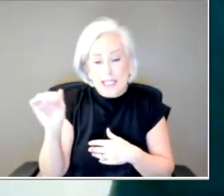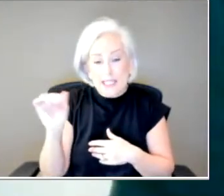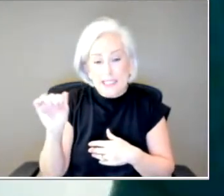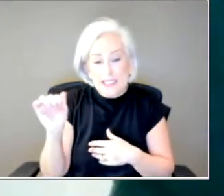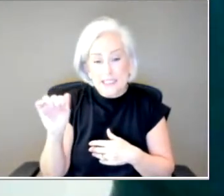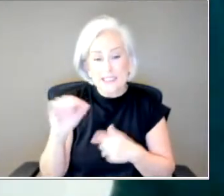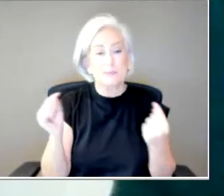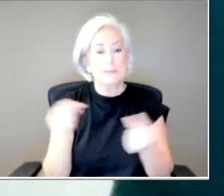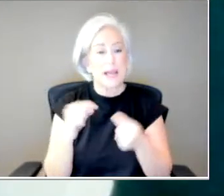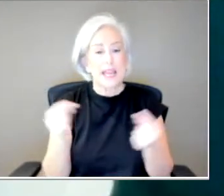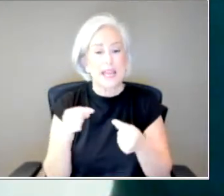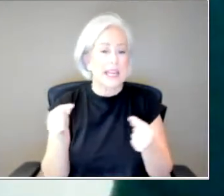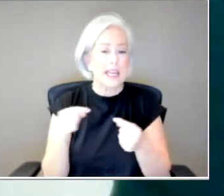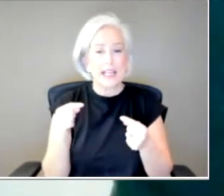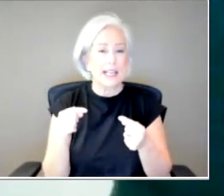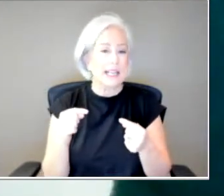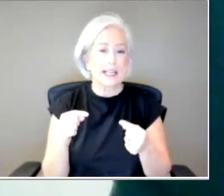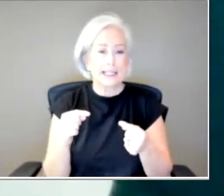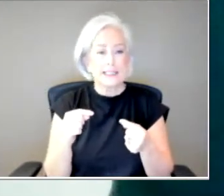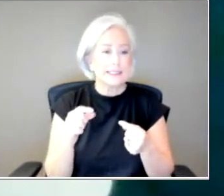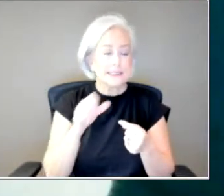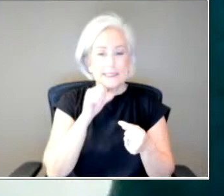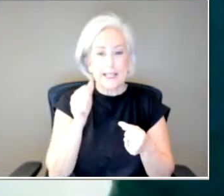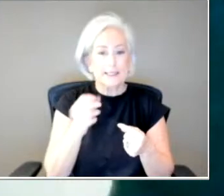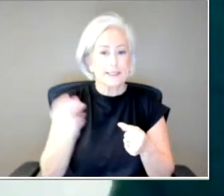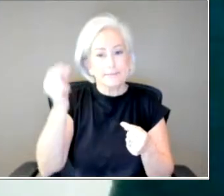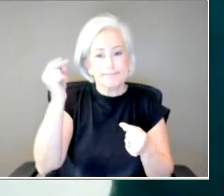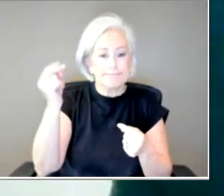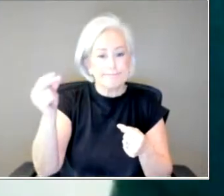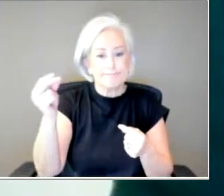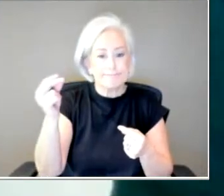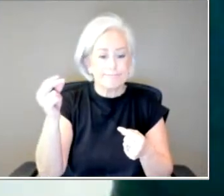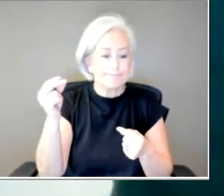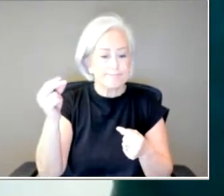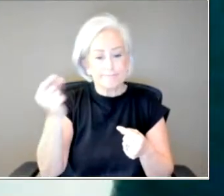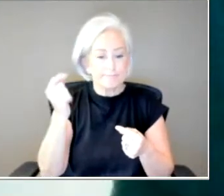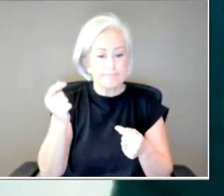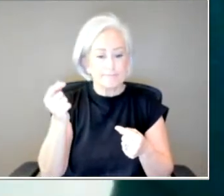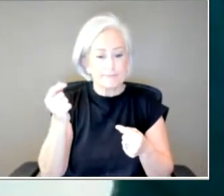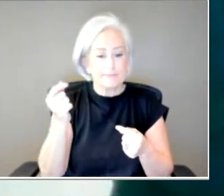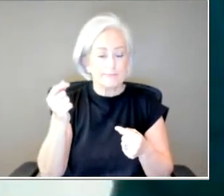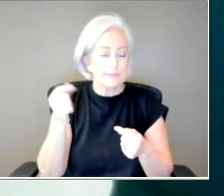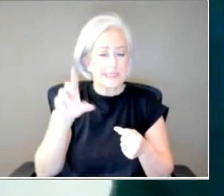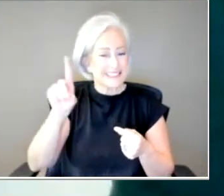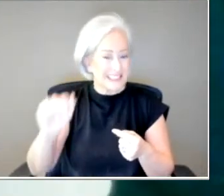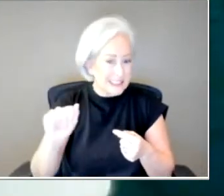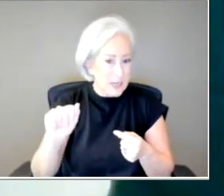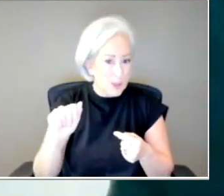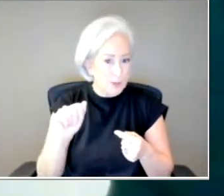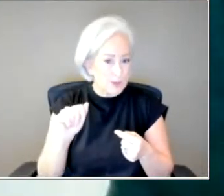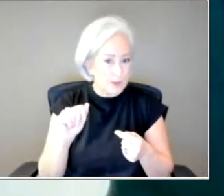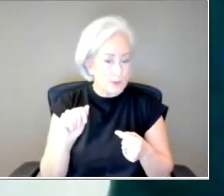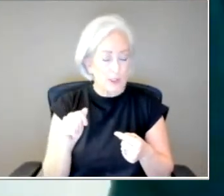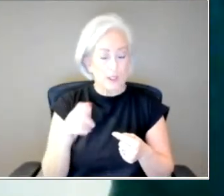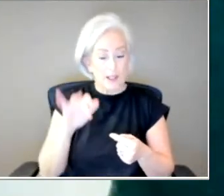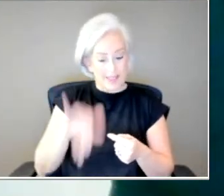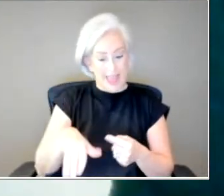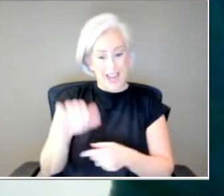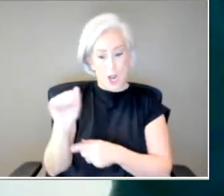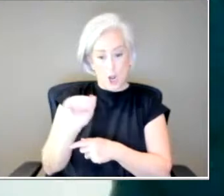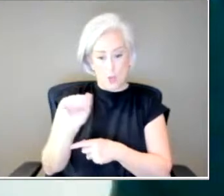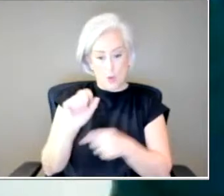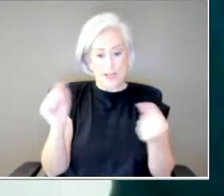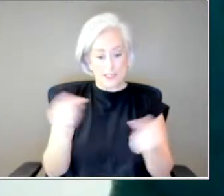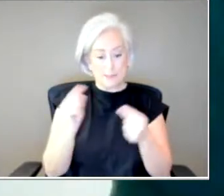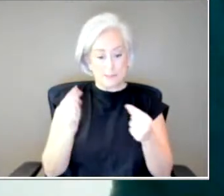Arthritic pain isn't something that just, one day you're disabled. It's something that you kind of get